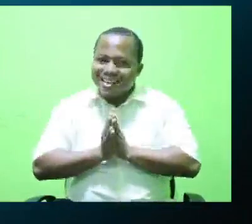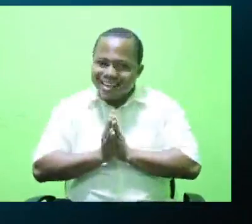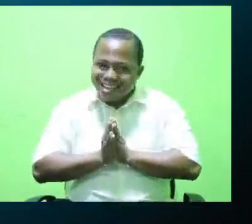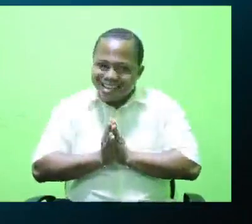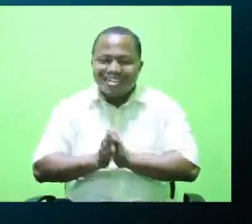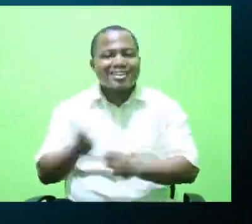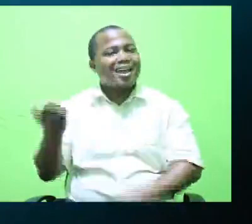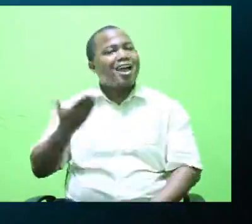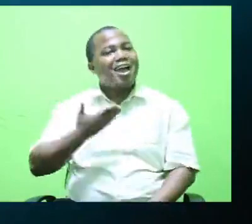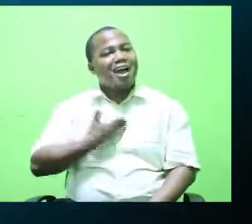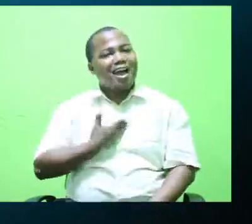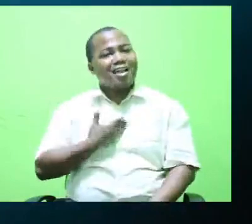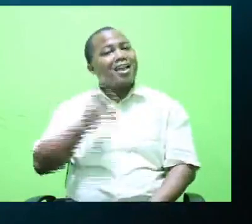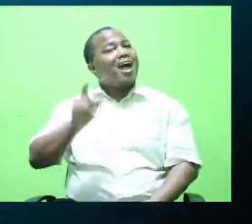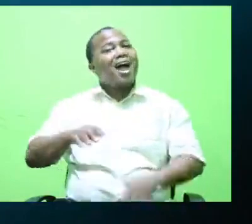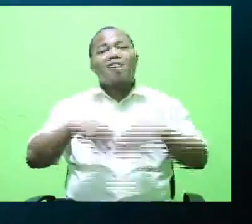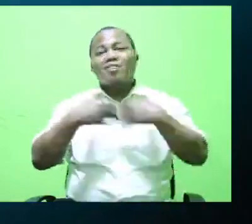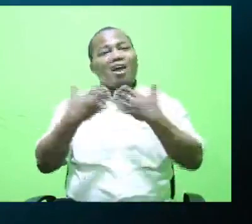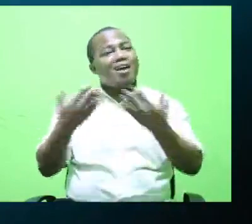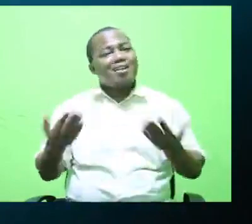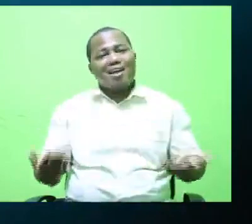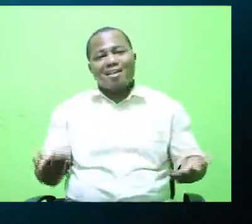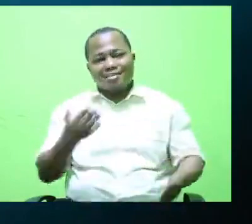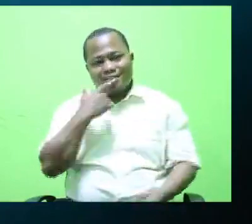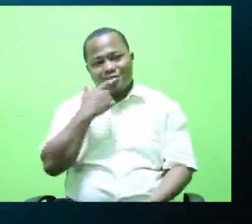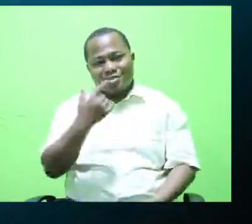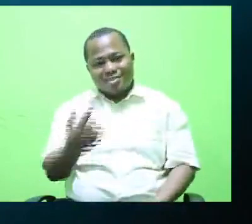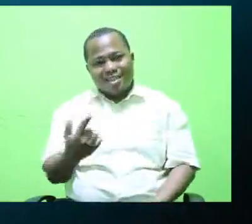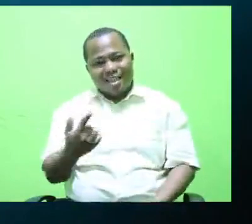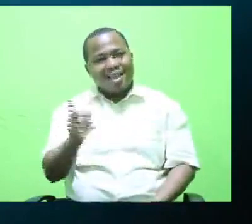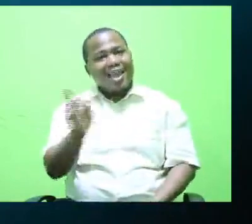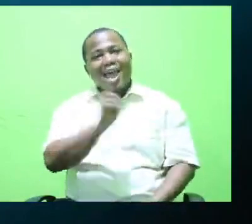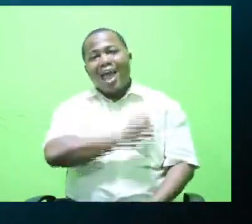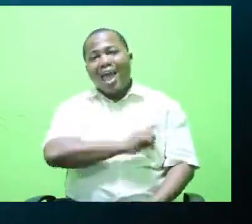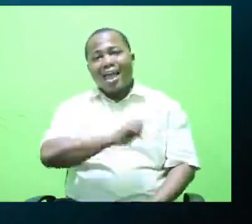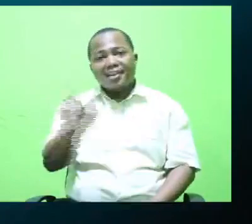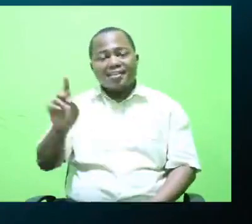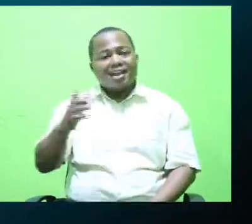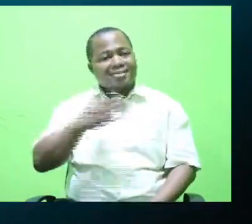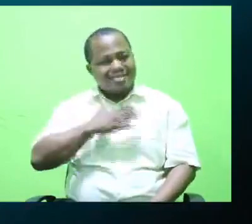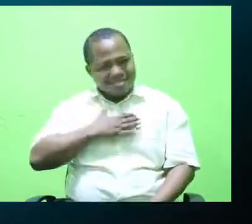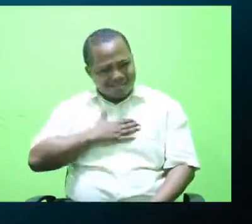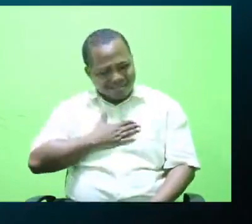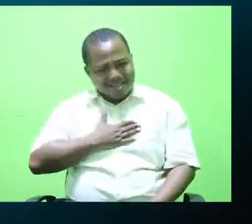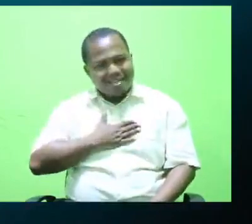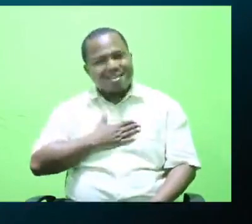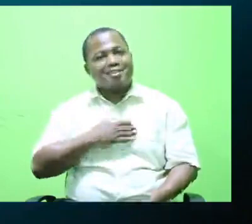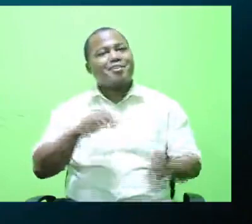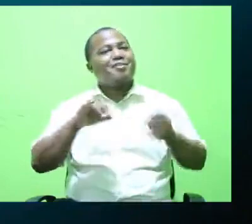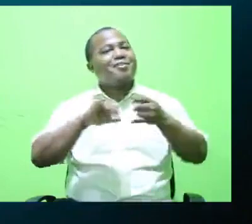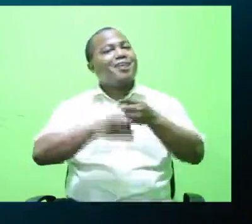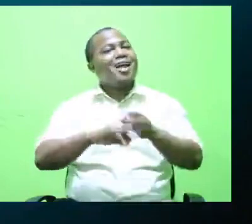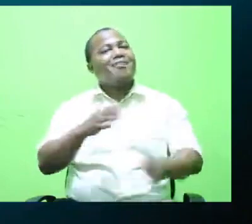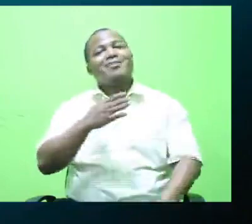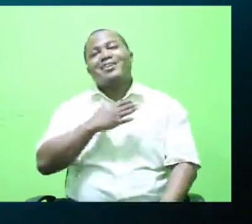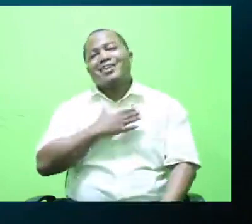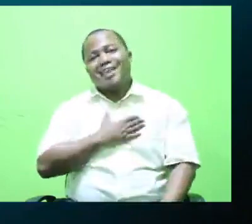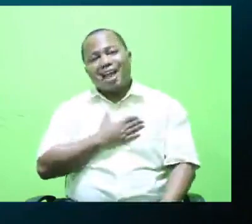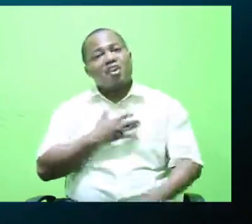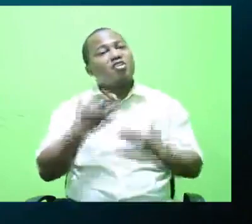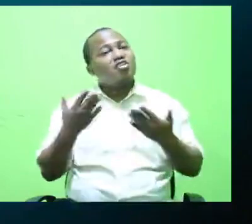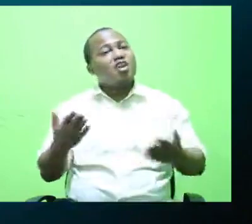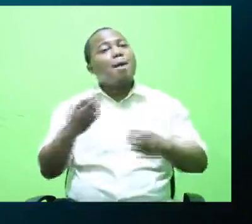and thank you a lot. I have nothing to say except thank you, my dears.